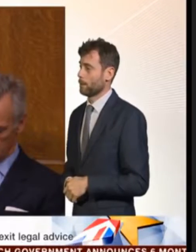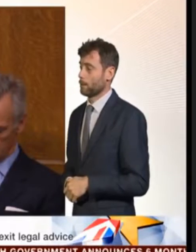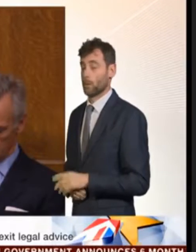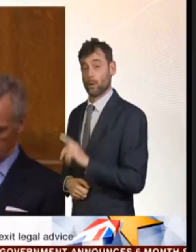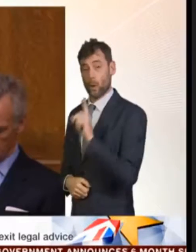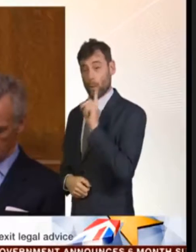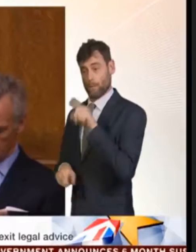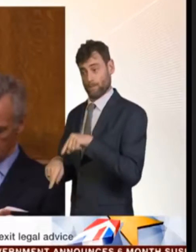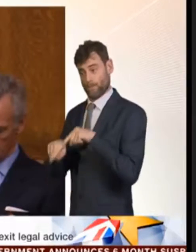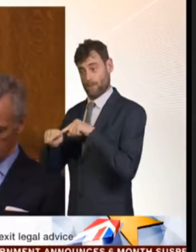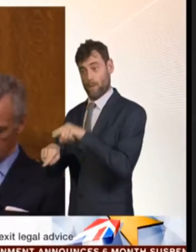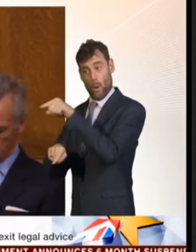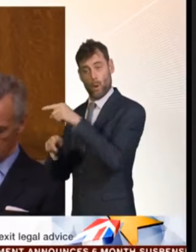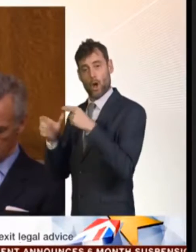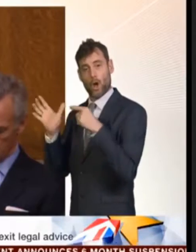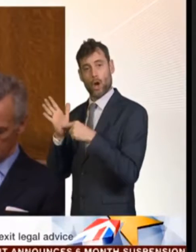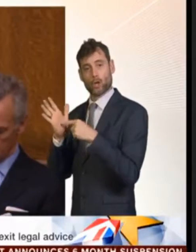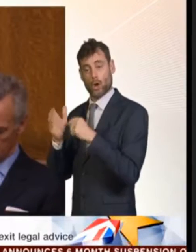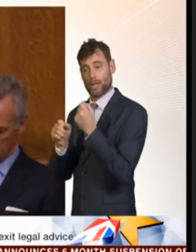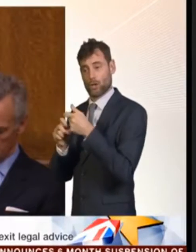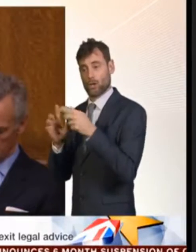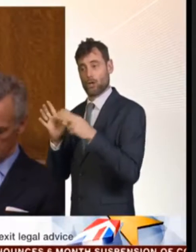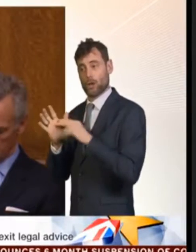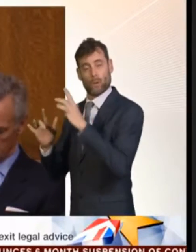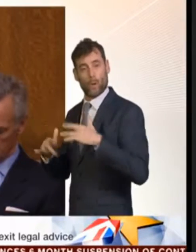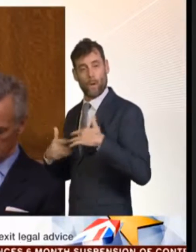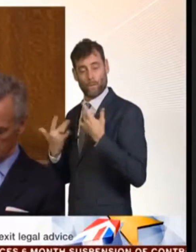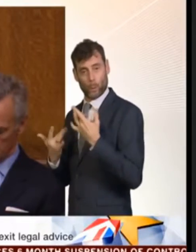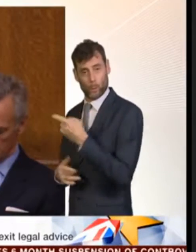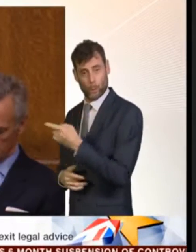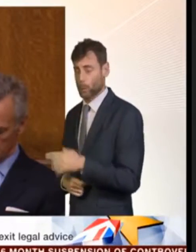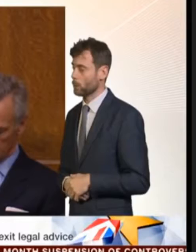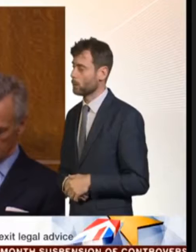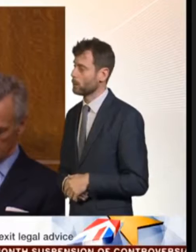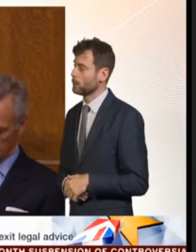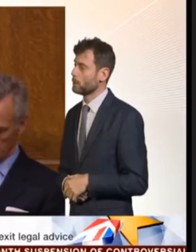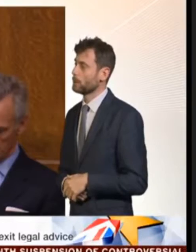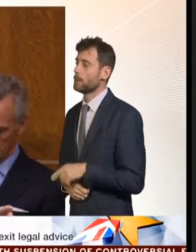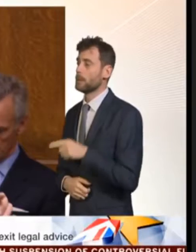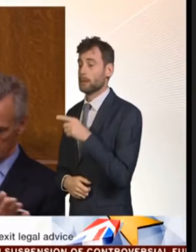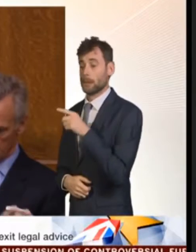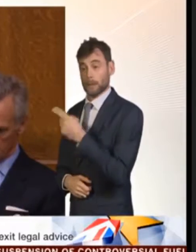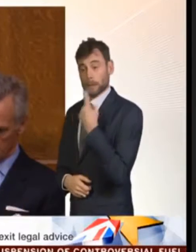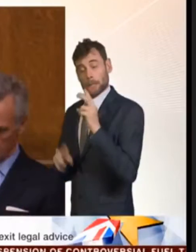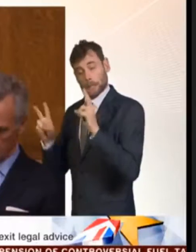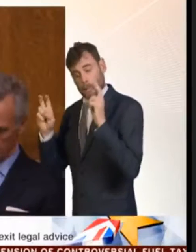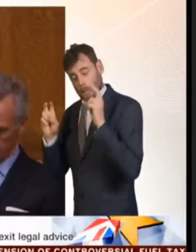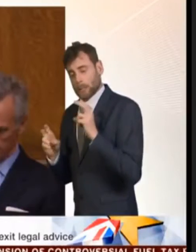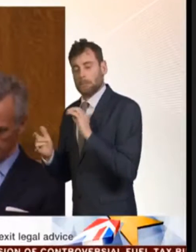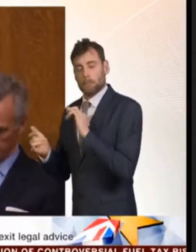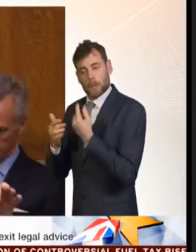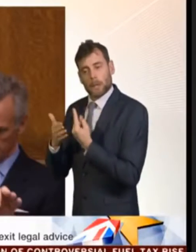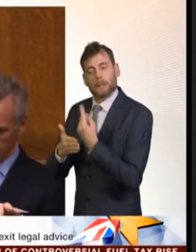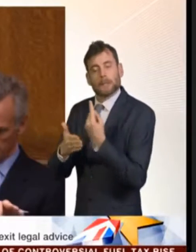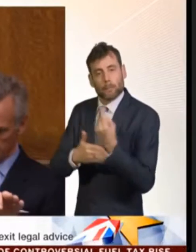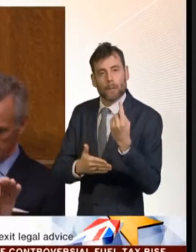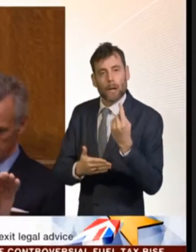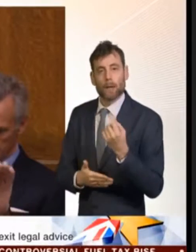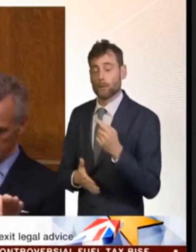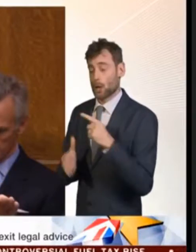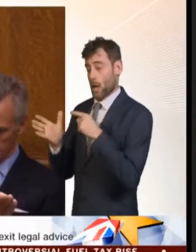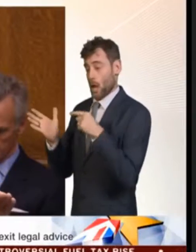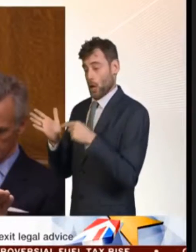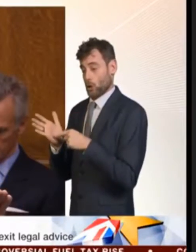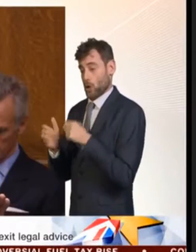General. As he states, there will be times when the departments proposed, when the Attorney General, perceiving